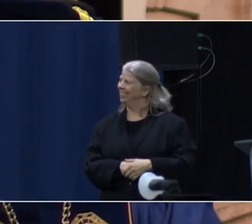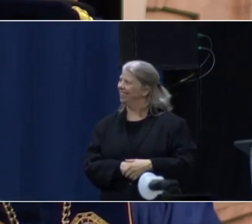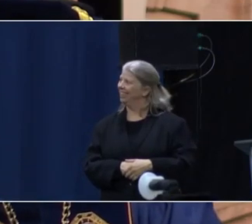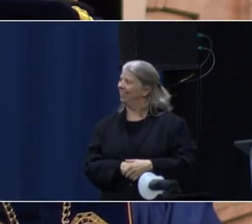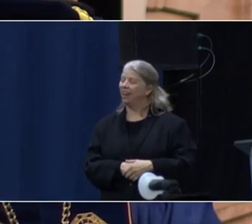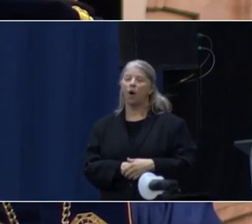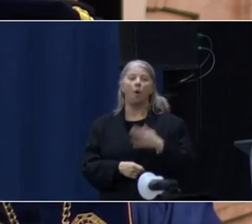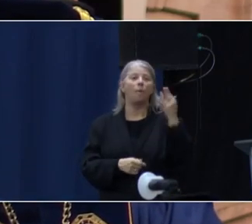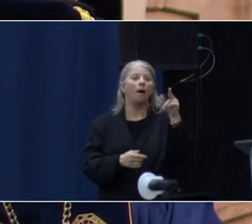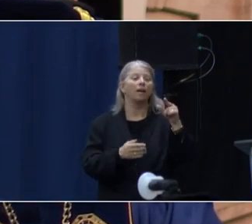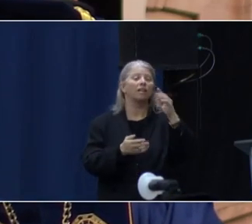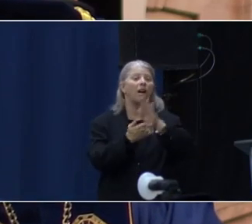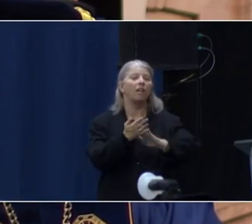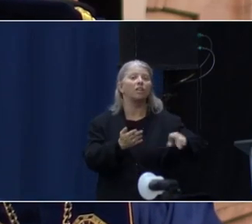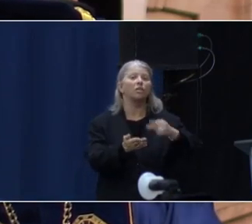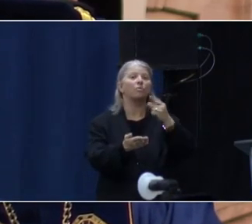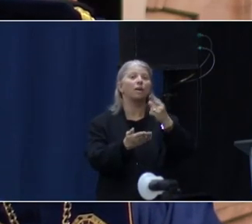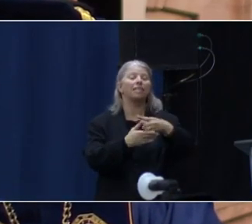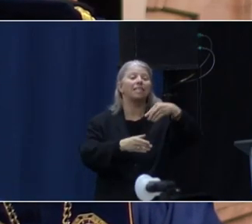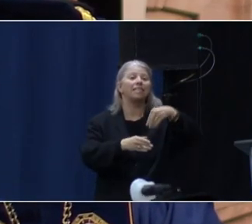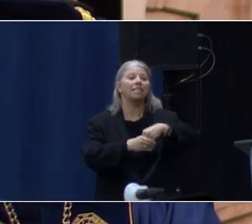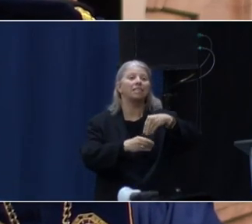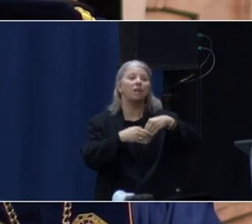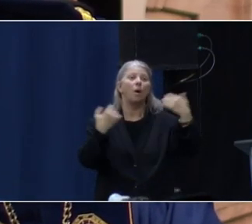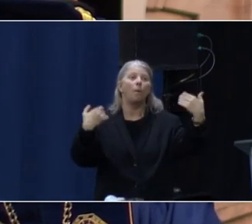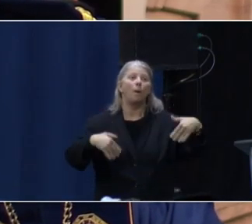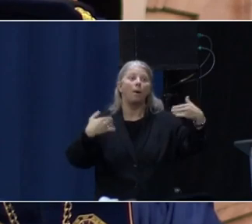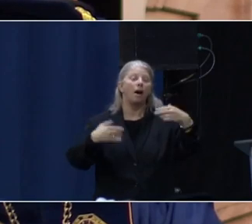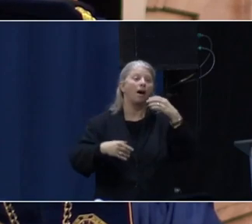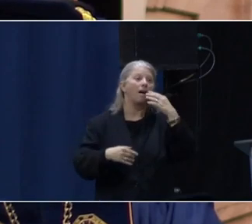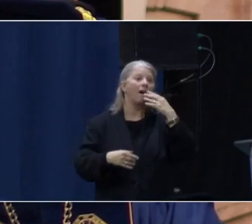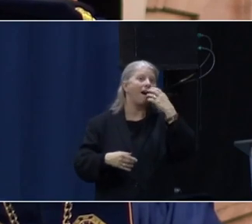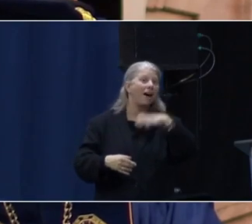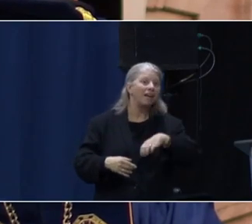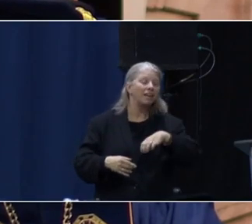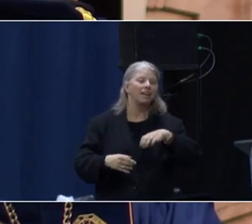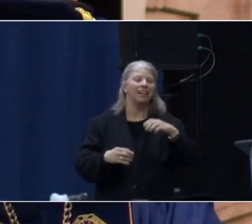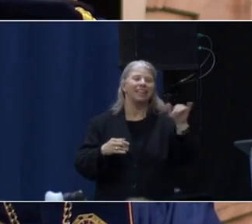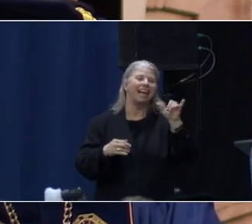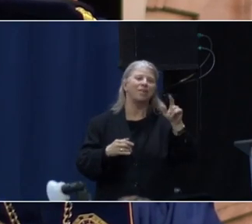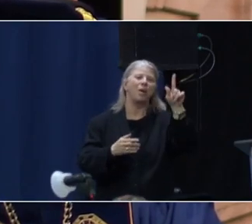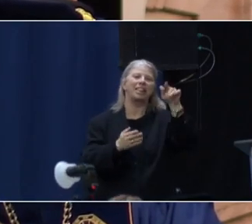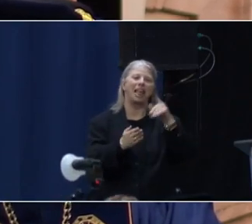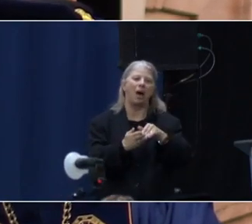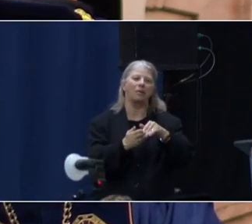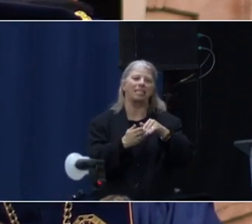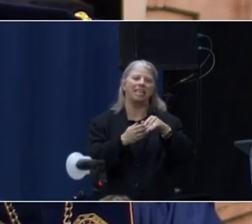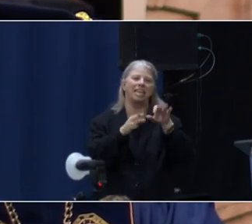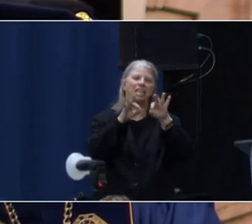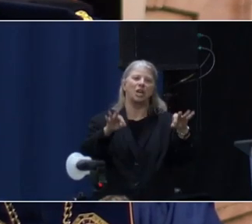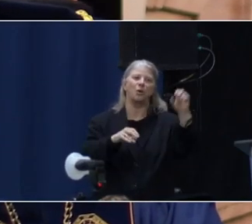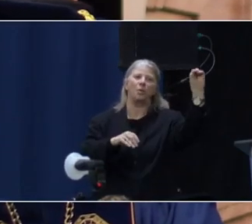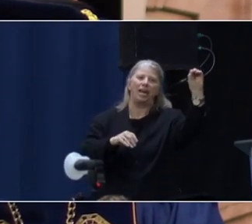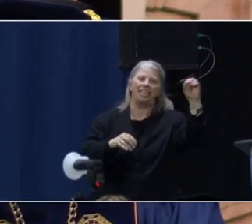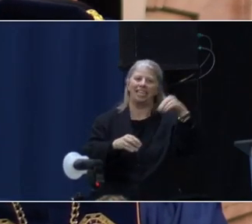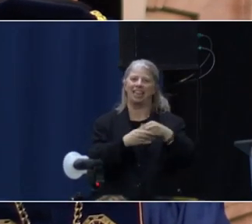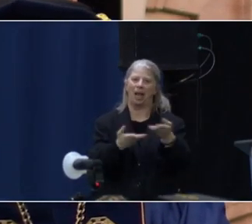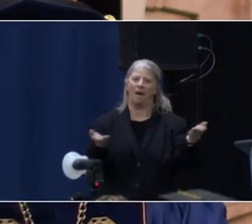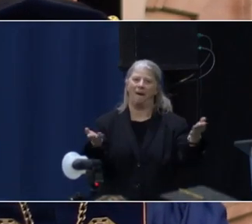My college graduation was held inside, and man, it was hot. There must have been like 1,000 degrees in there.